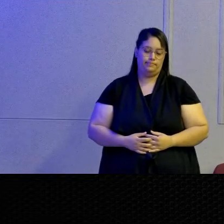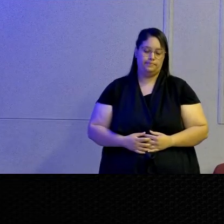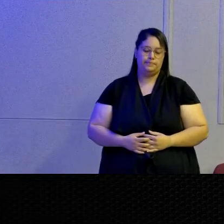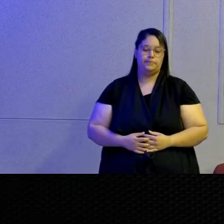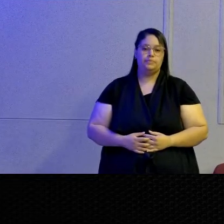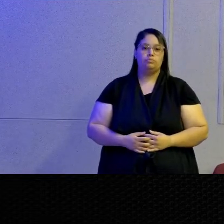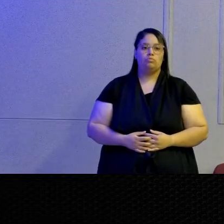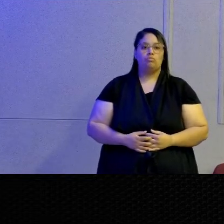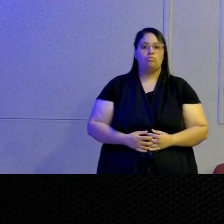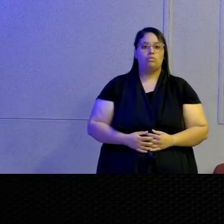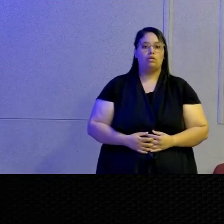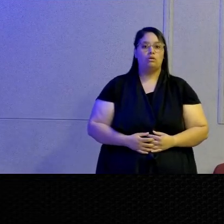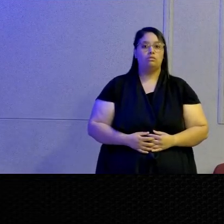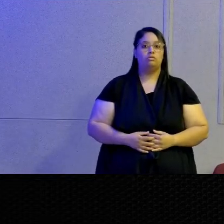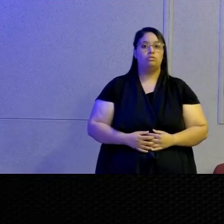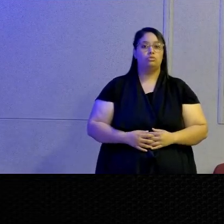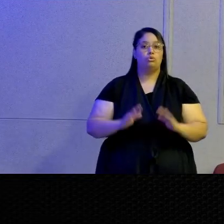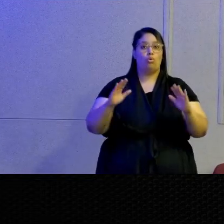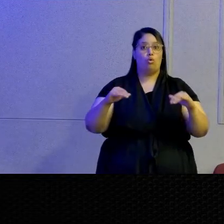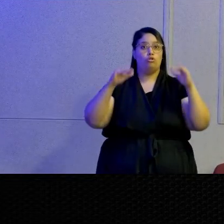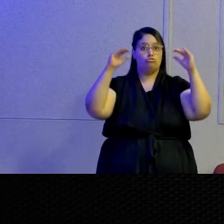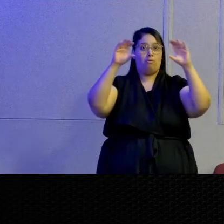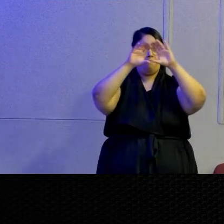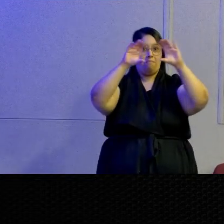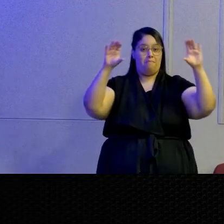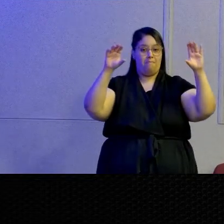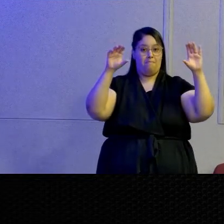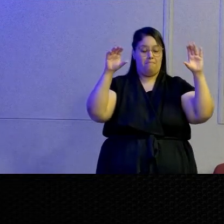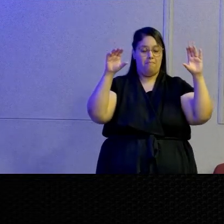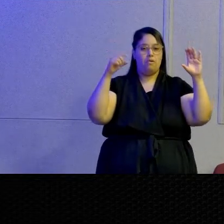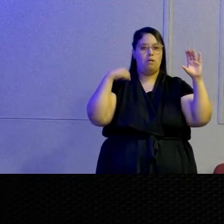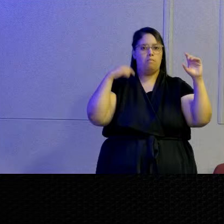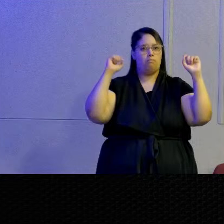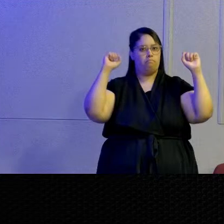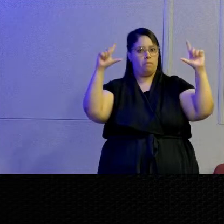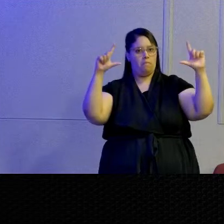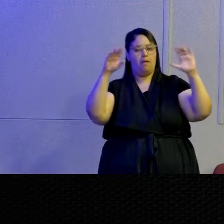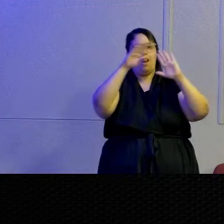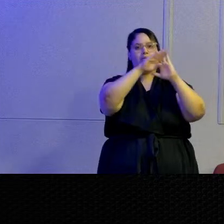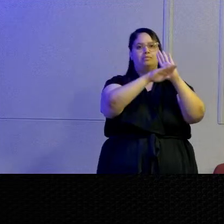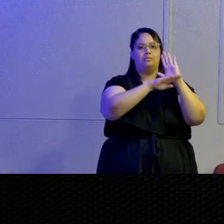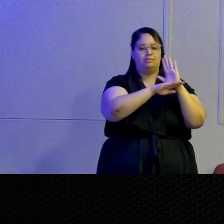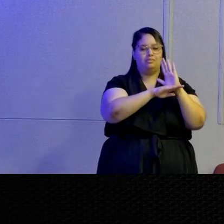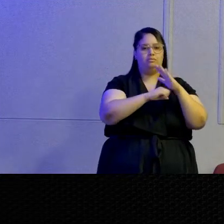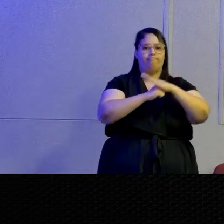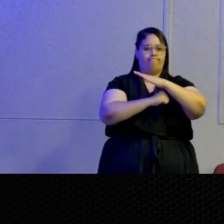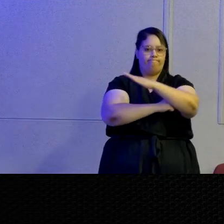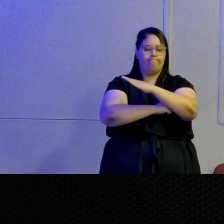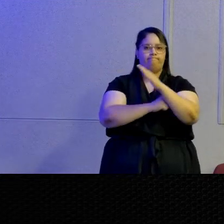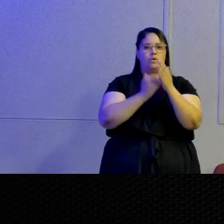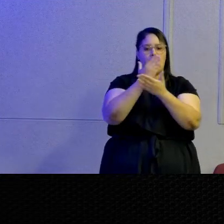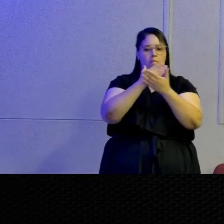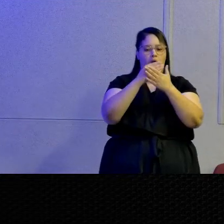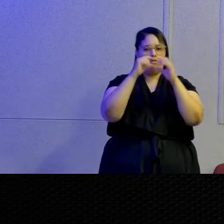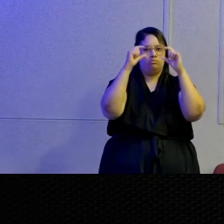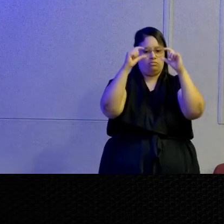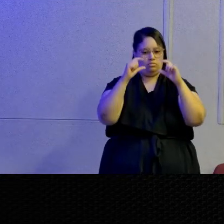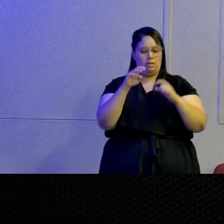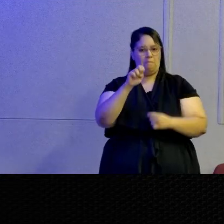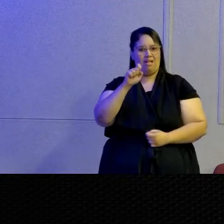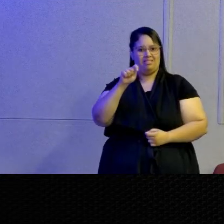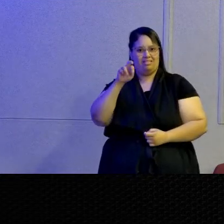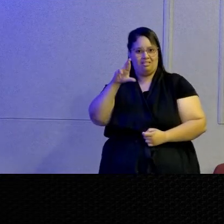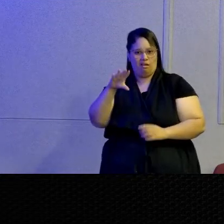So in the top half of the slide are listed the fundamental constituents of matter,